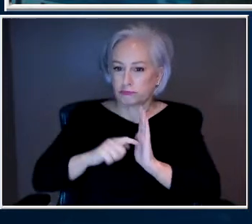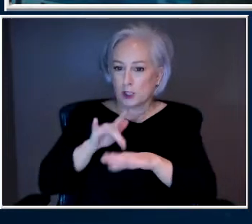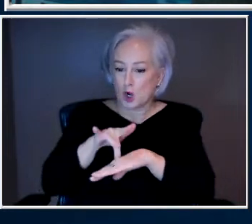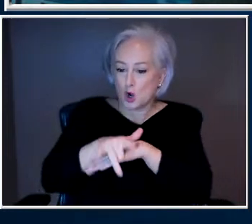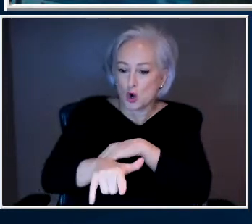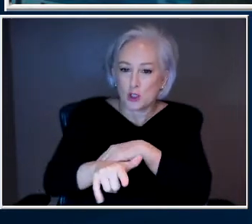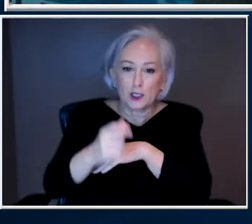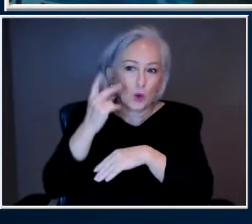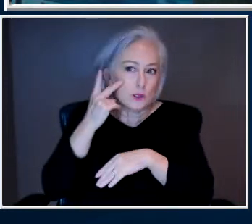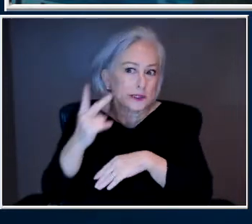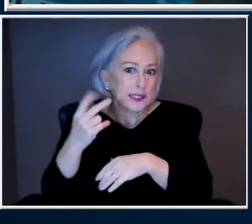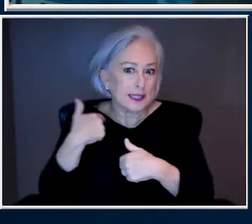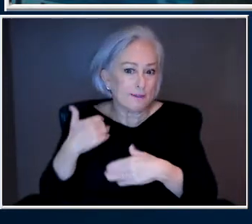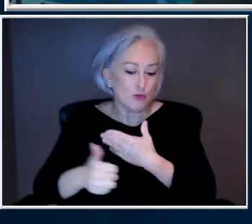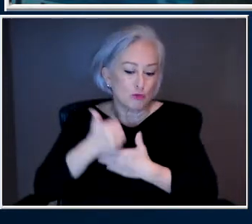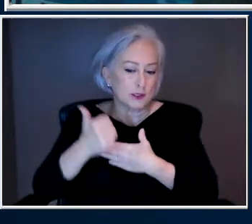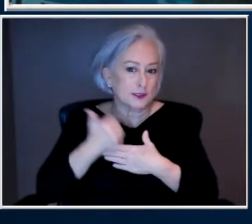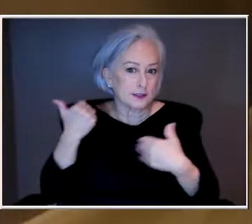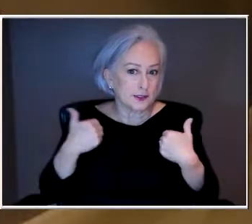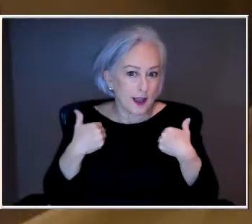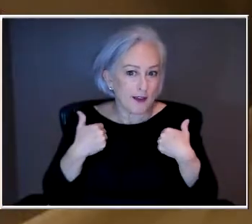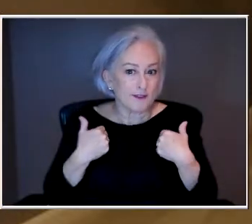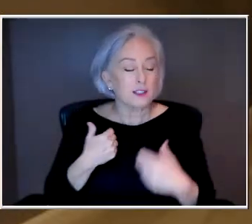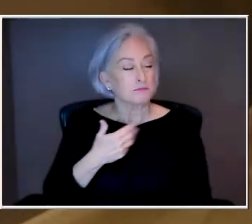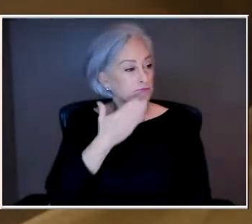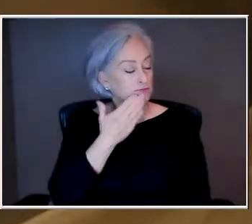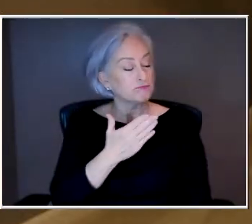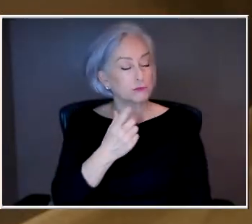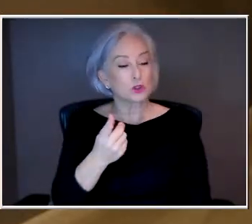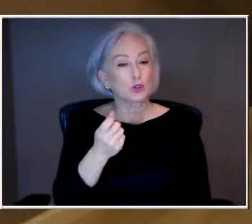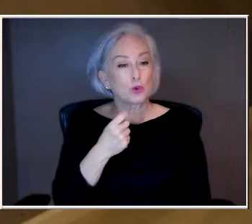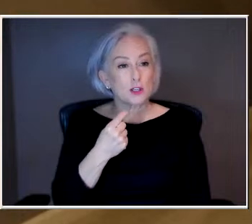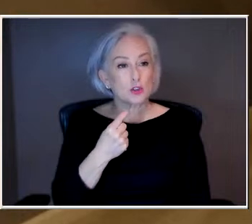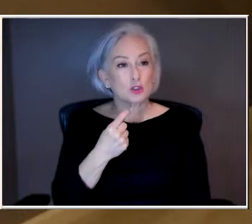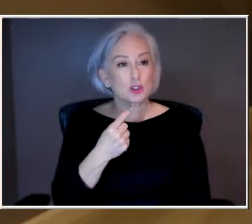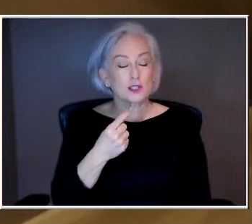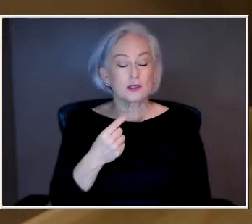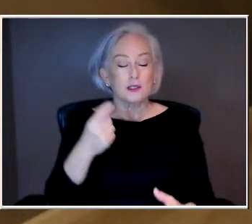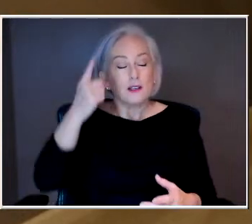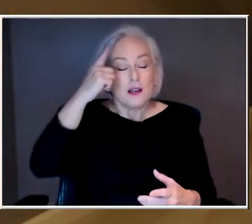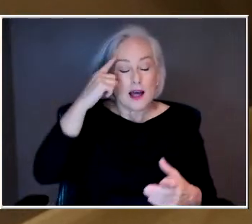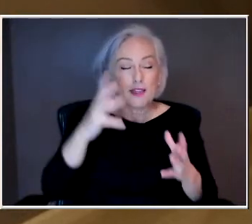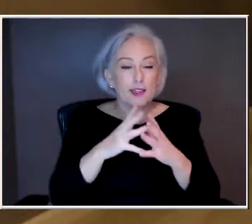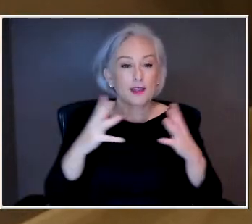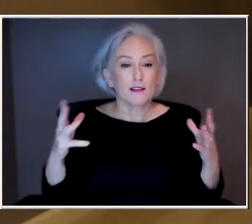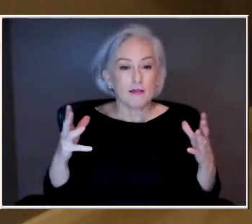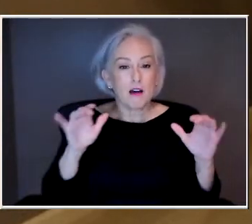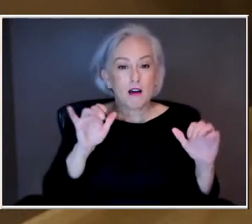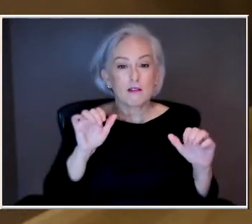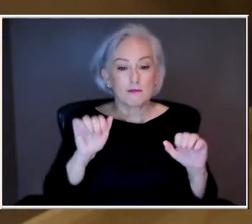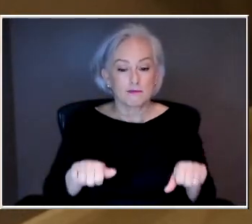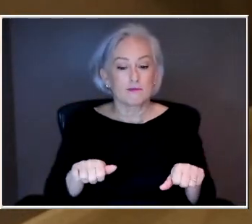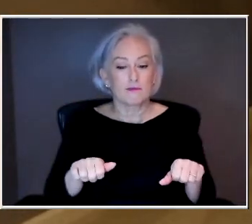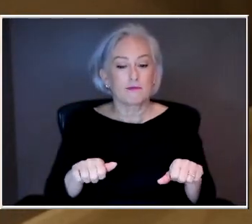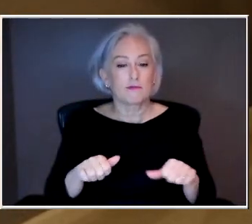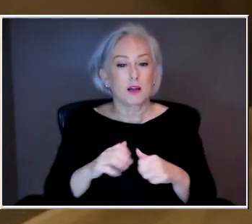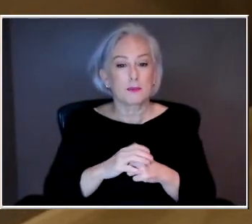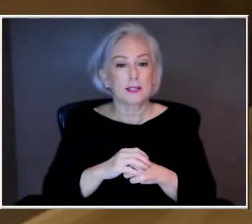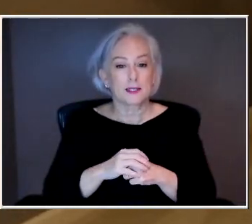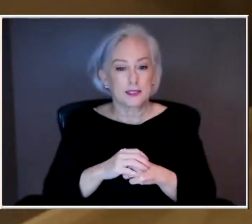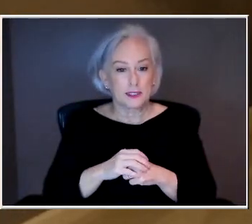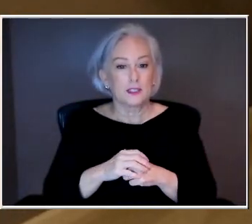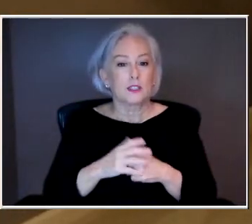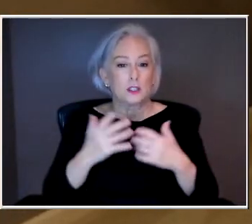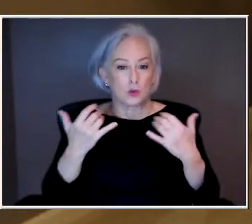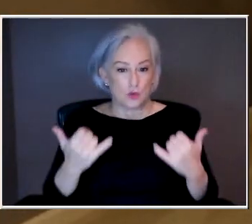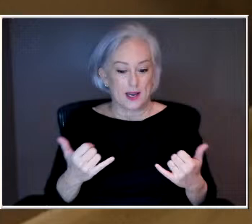it? Yeah, that's a great question. I think there's a lot of effort going on in that realm, especially at